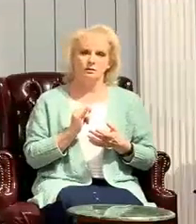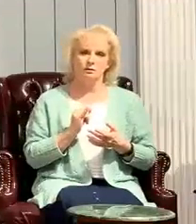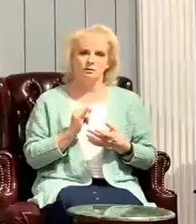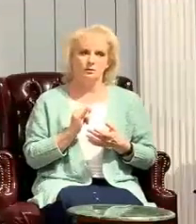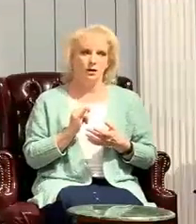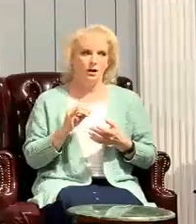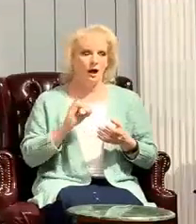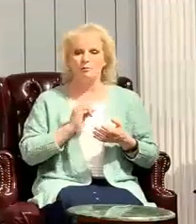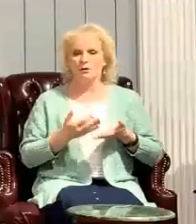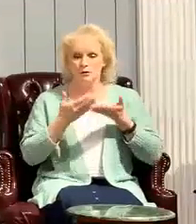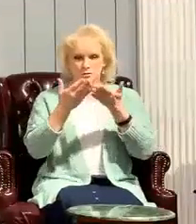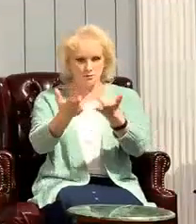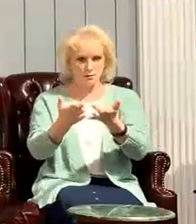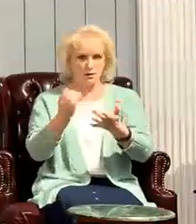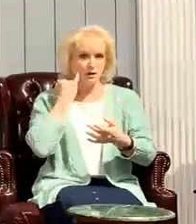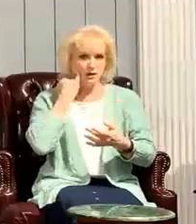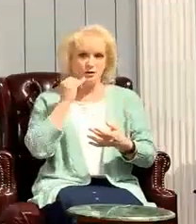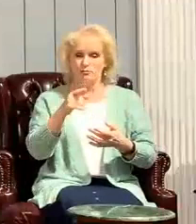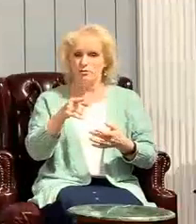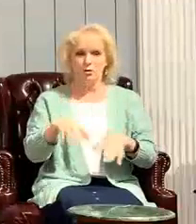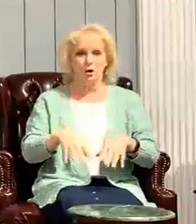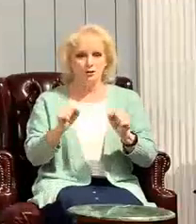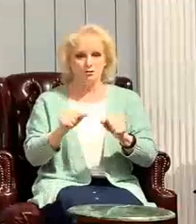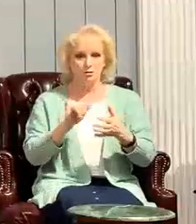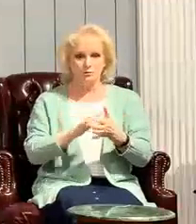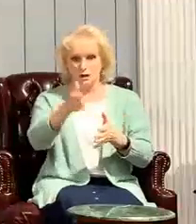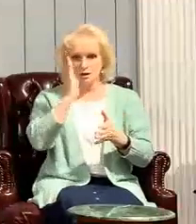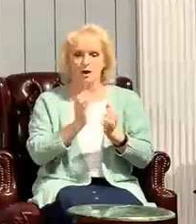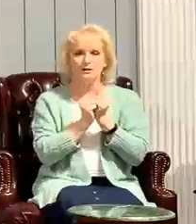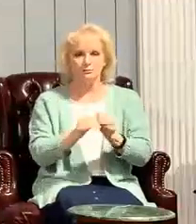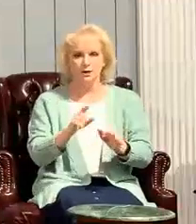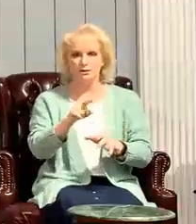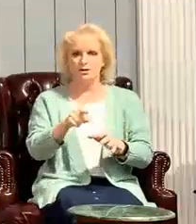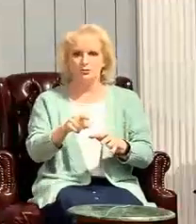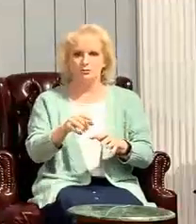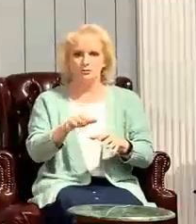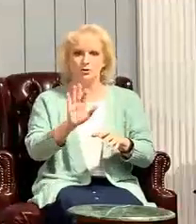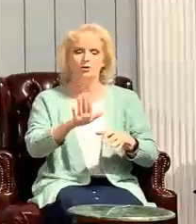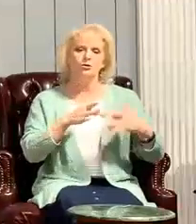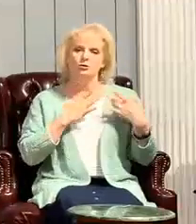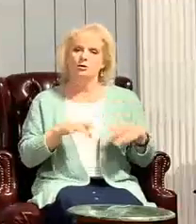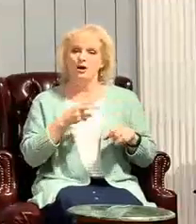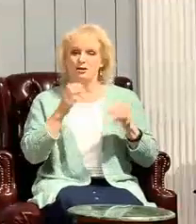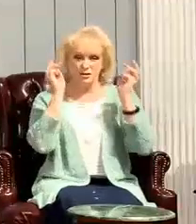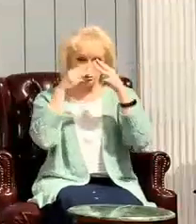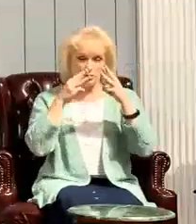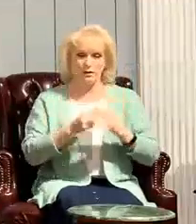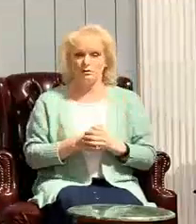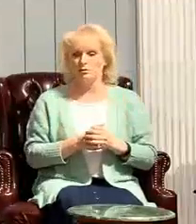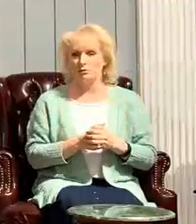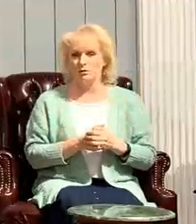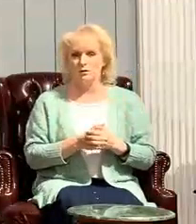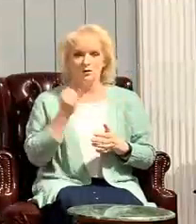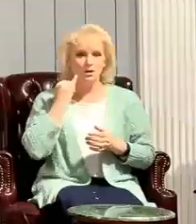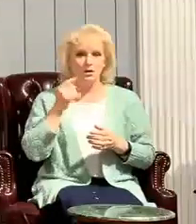I'm just going to throw this right out there. If you don't assume that God is blessing you, your heart is wicked. If you